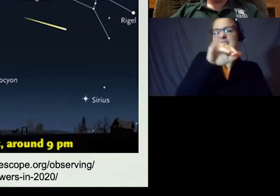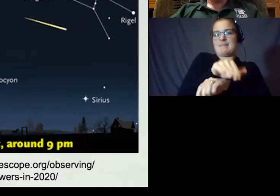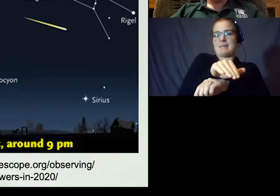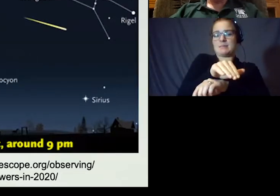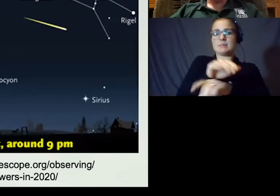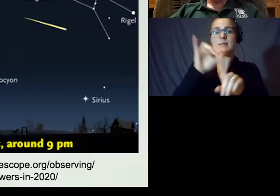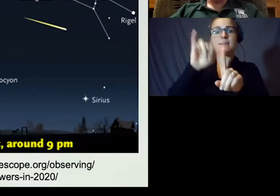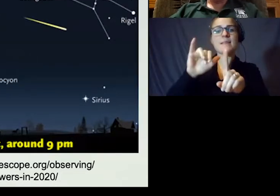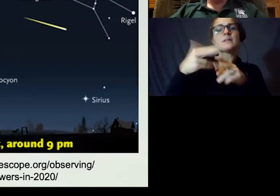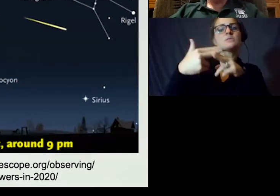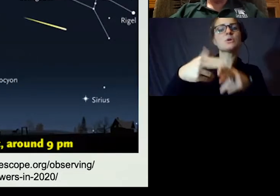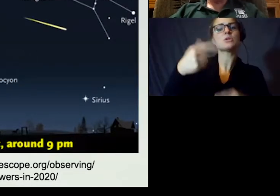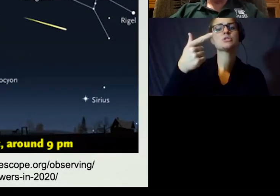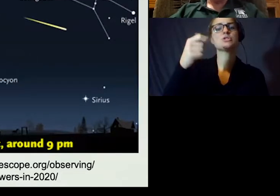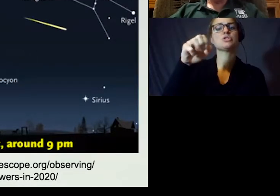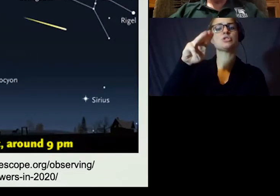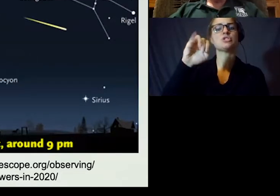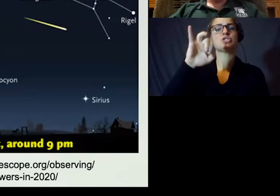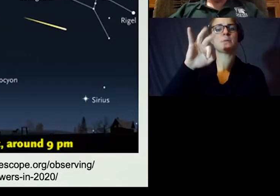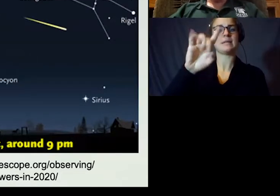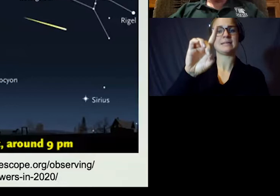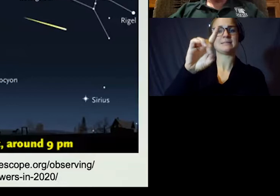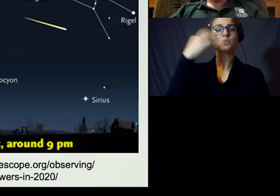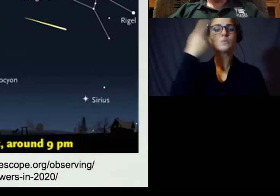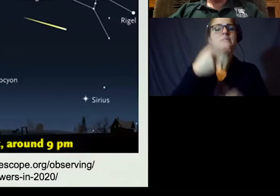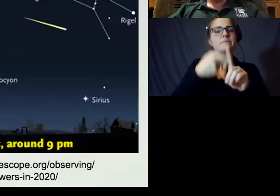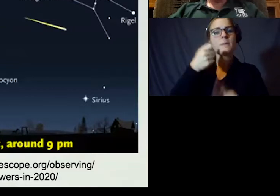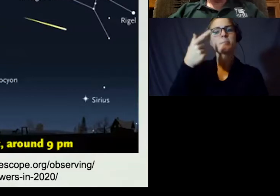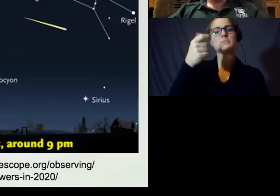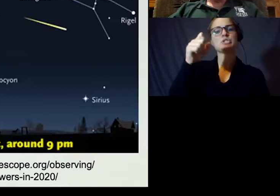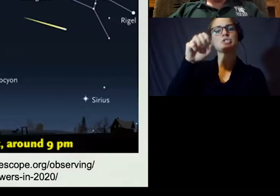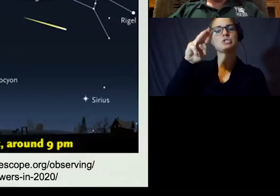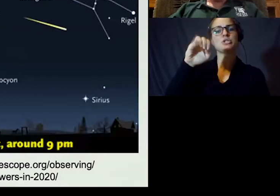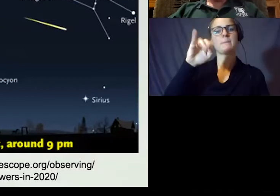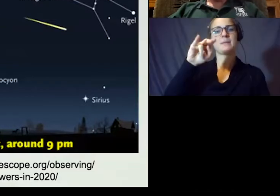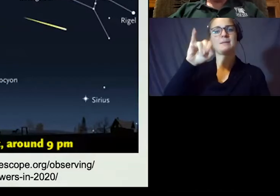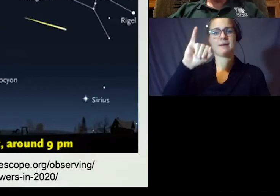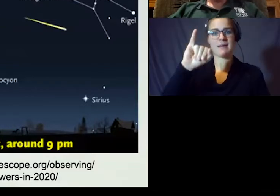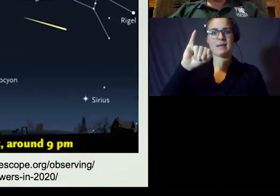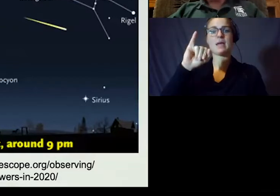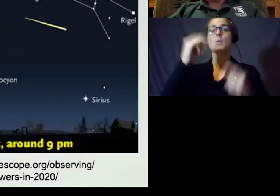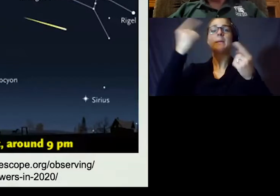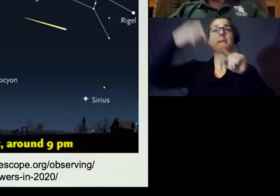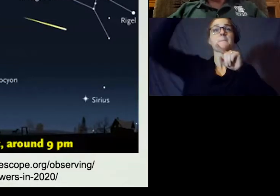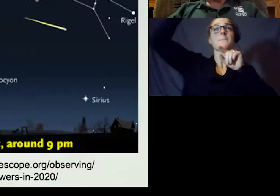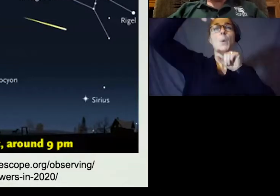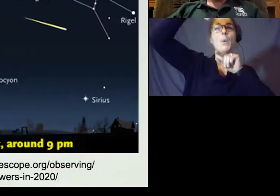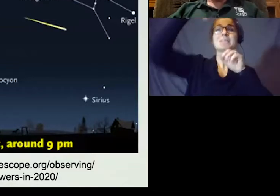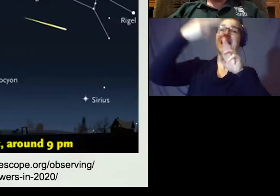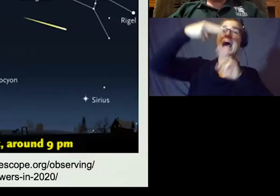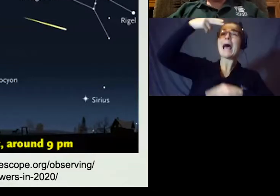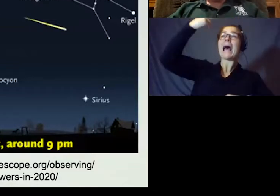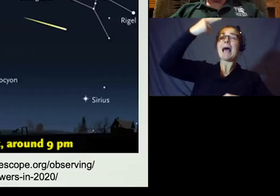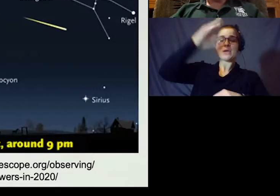this is called the Geminids because it radiates from Gemini. The meteors come shooting out like this. And this is high in the sky by 9